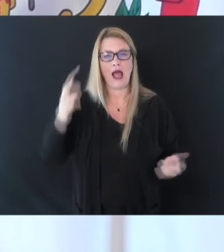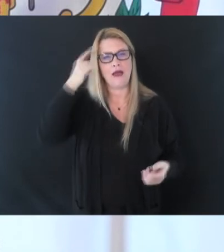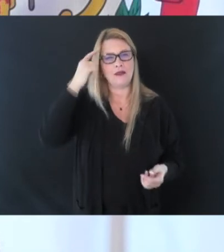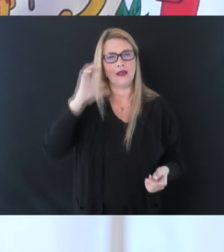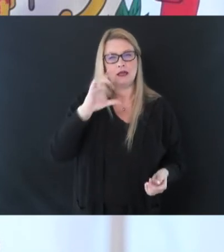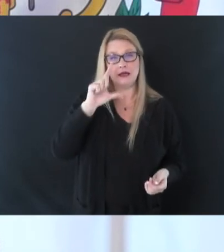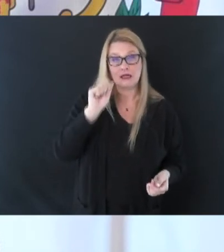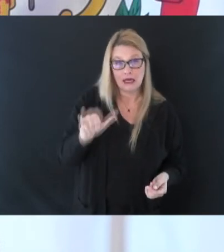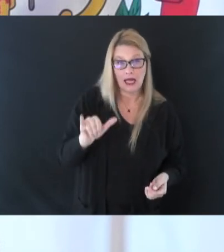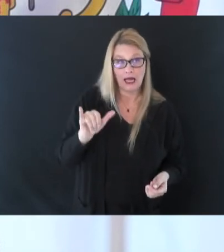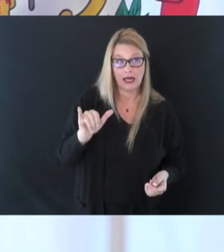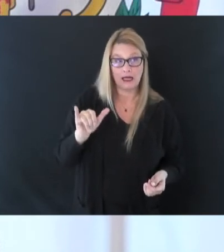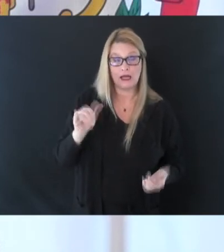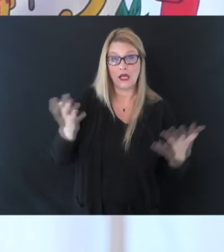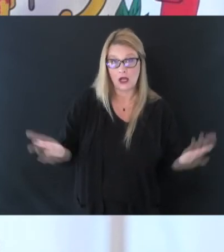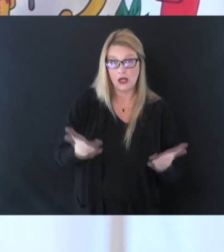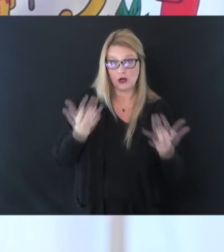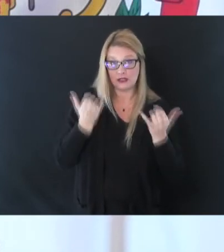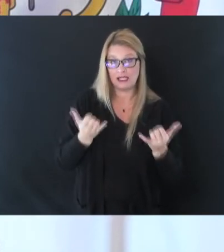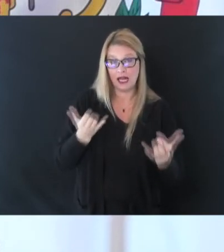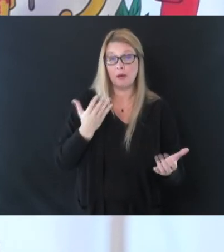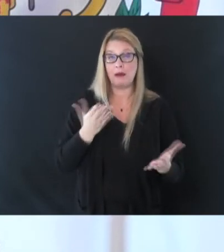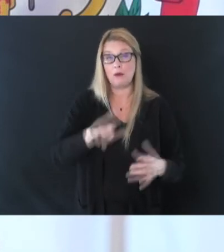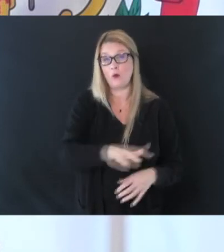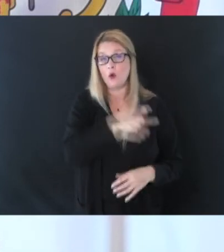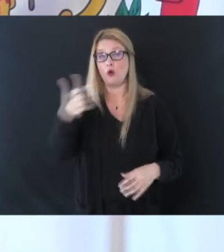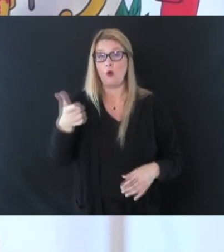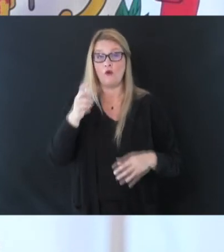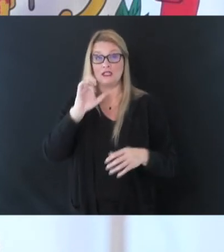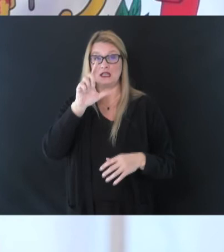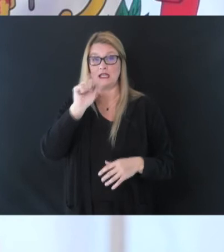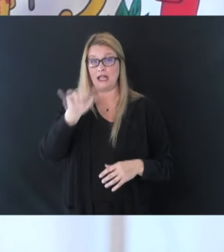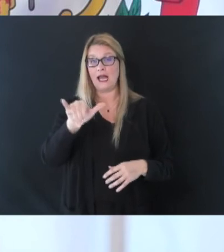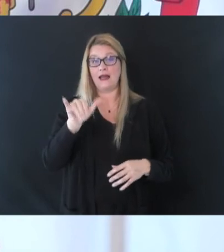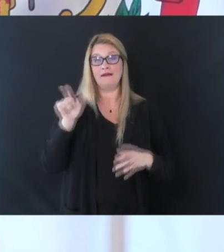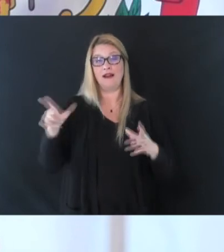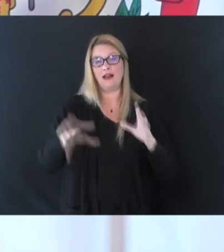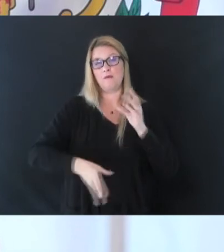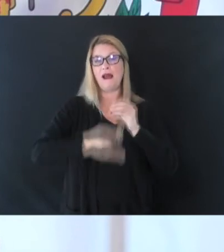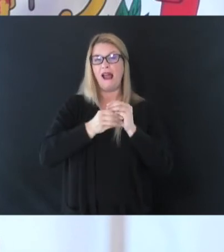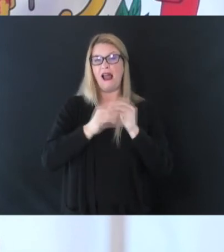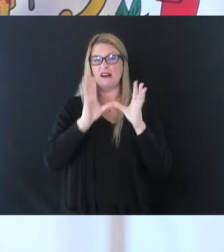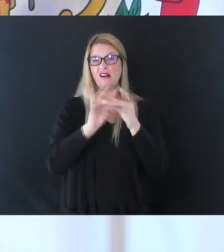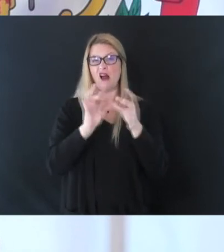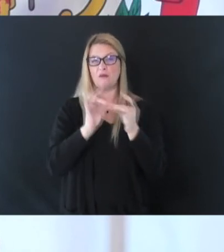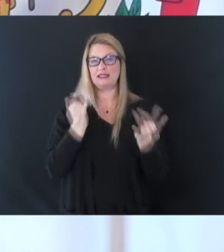is on. Maybe we ought to go to Clay right now and let Clay, you know, add a little bit to what I've got.